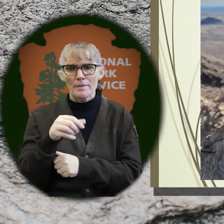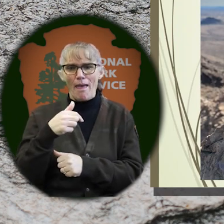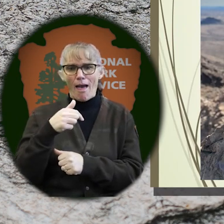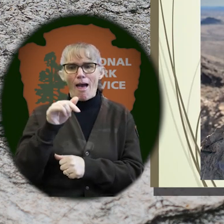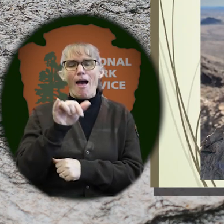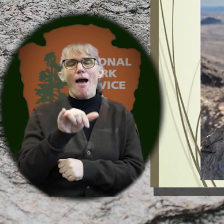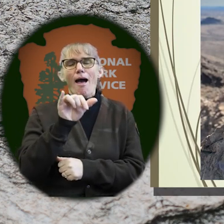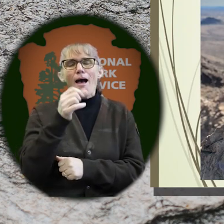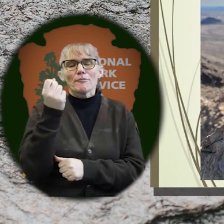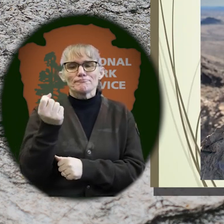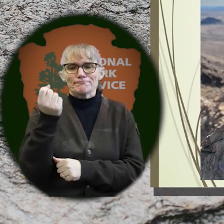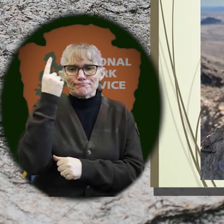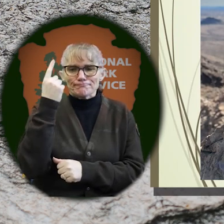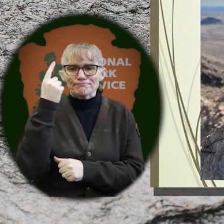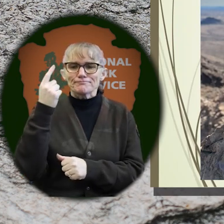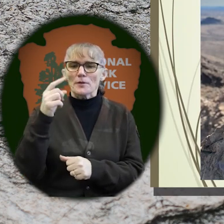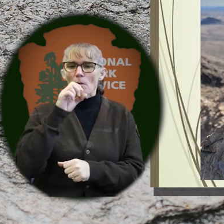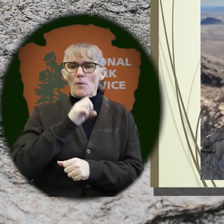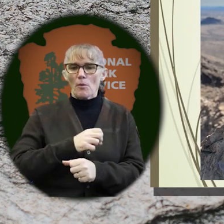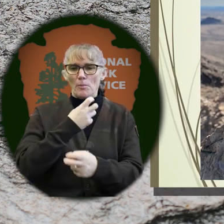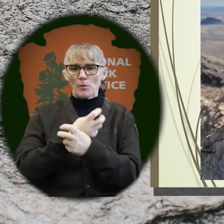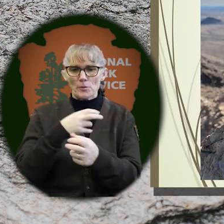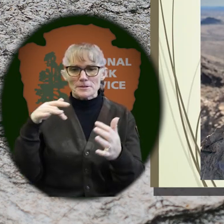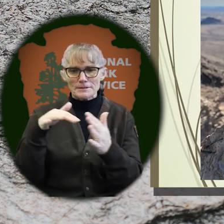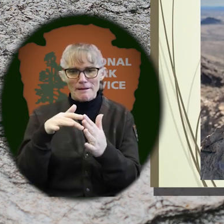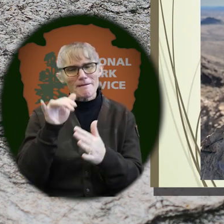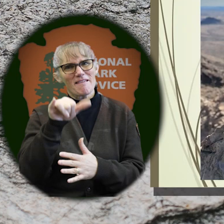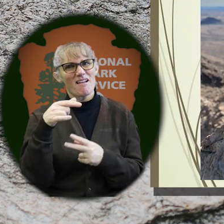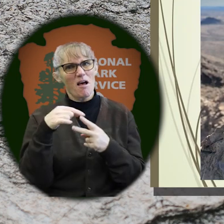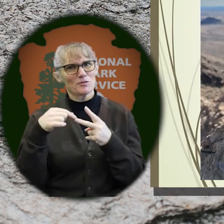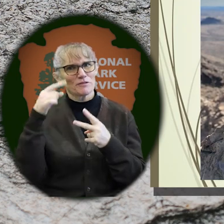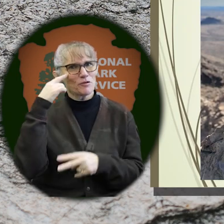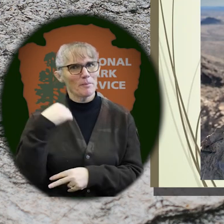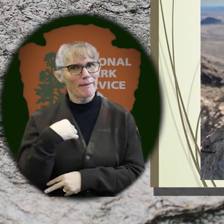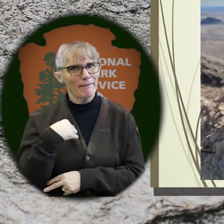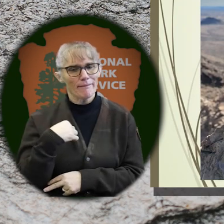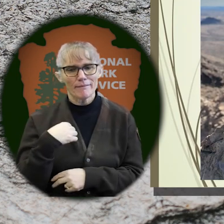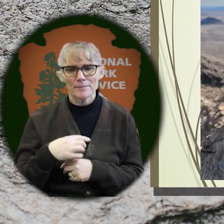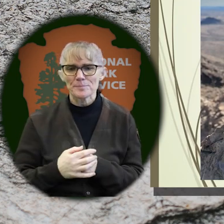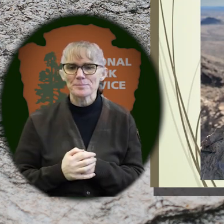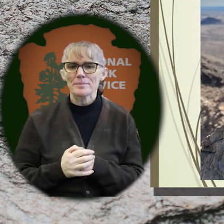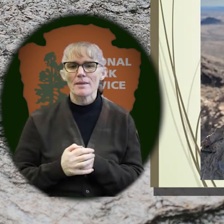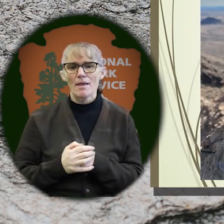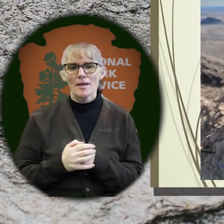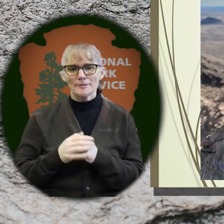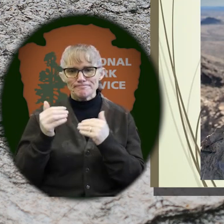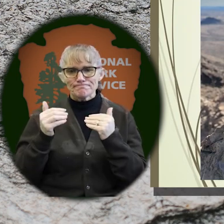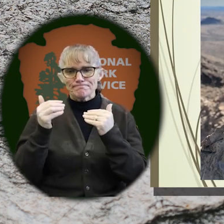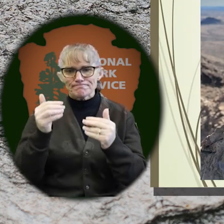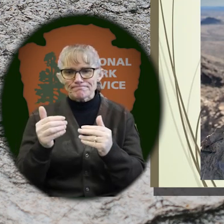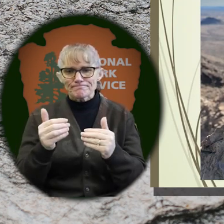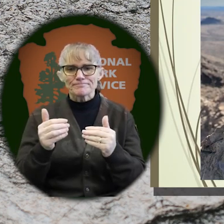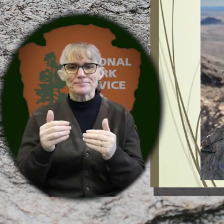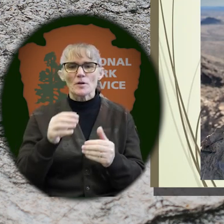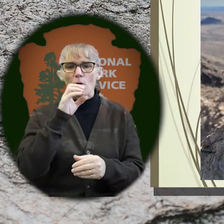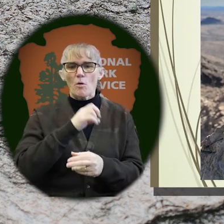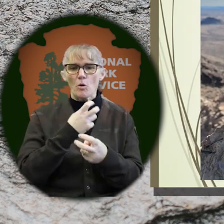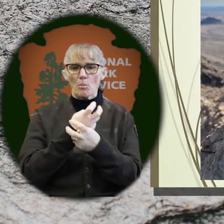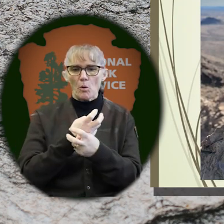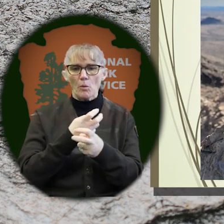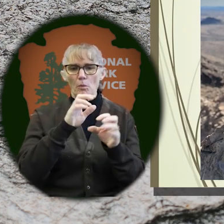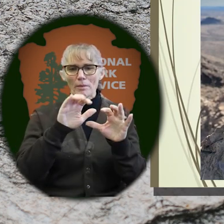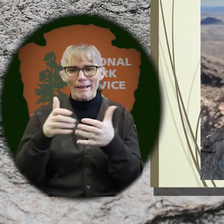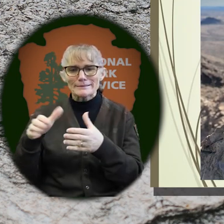that paleontology was actually an option for me. And so I did take a few more paleo-related courses with